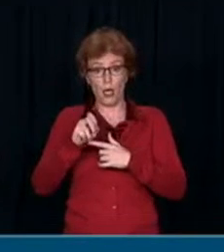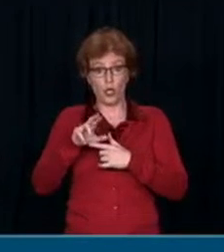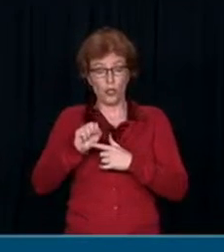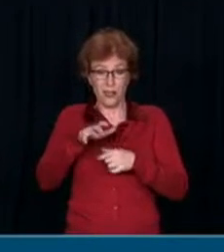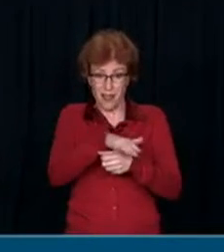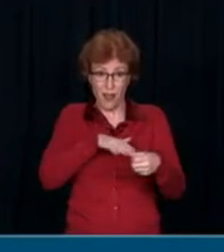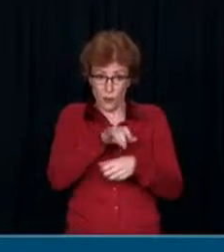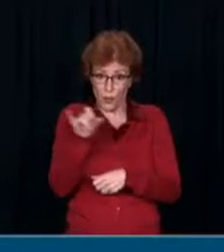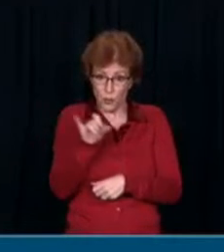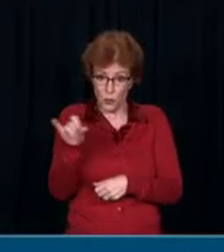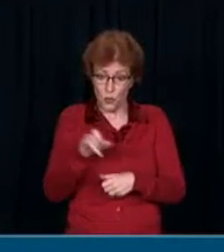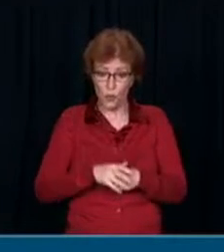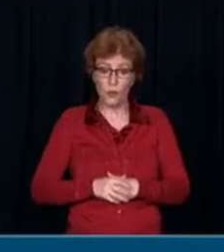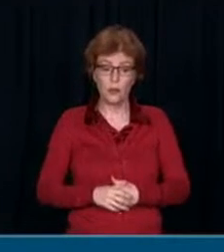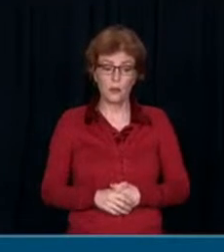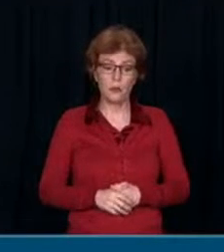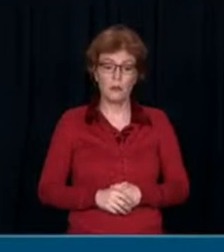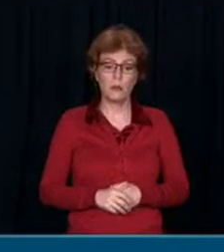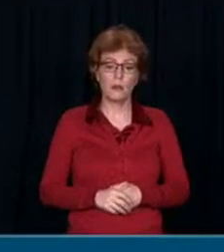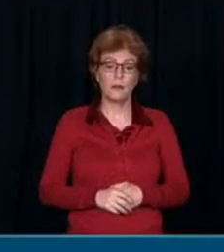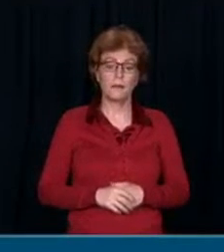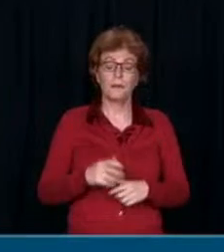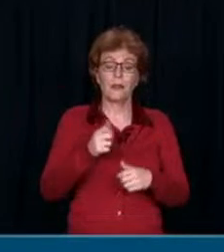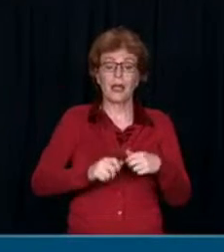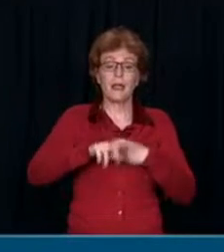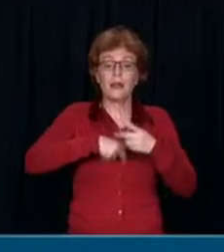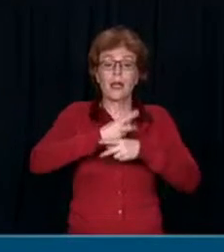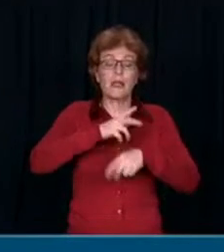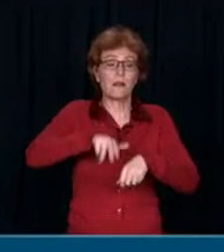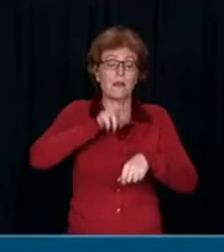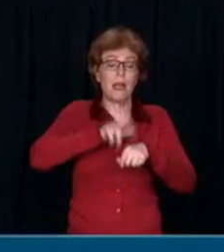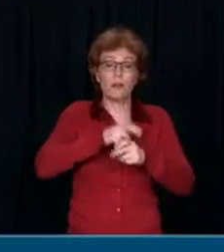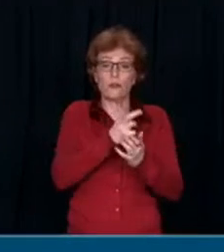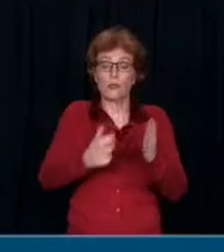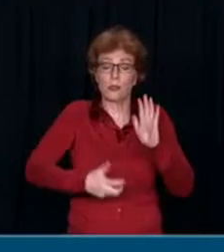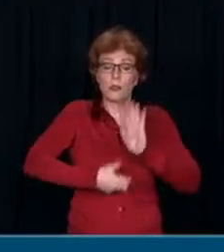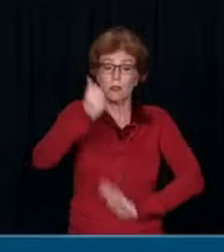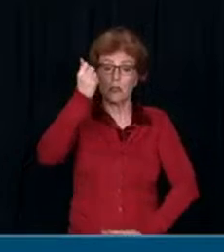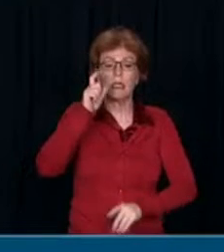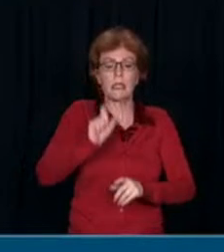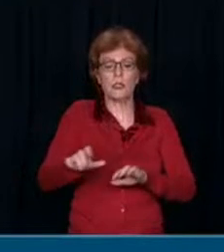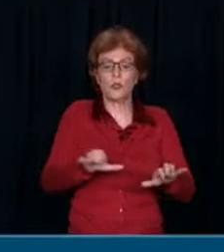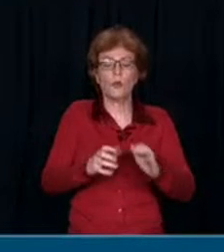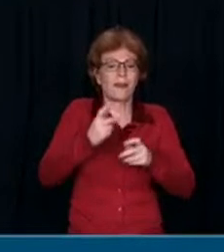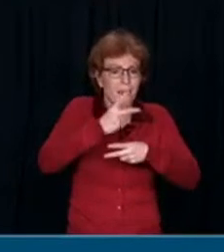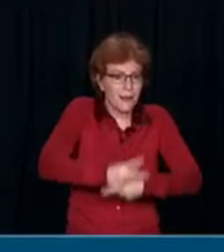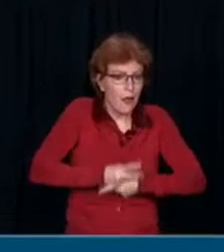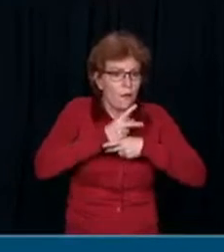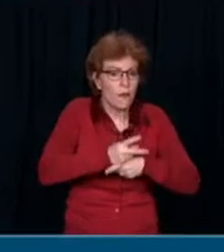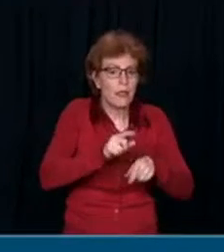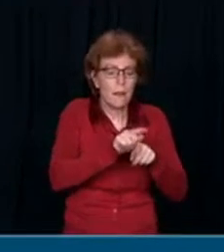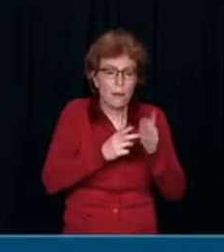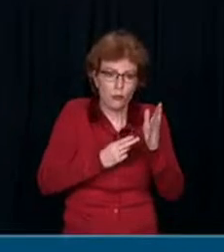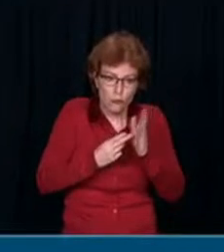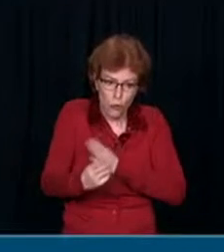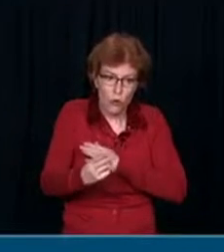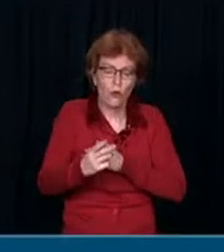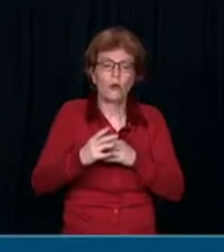well. And, you know, any type of natural resource extraction needs to be done carefully and make sure